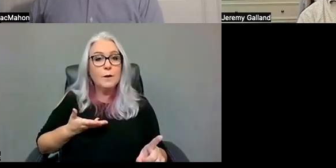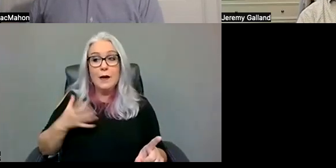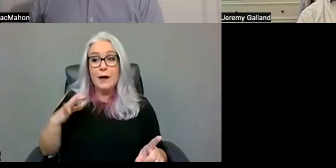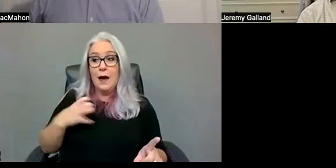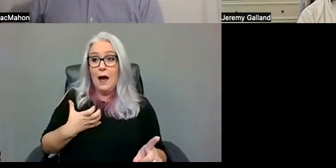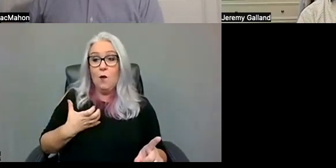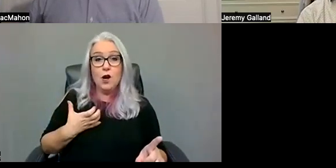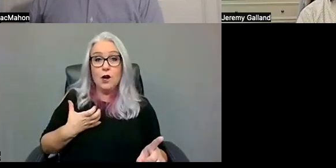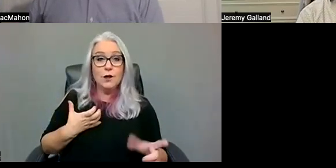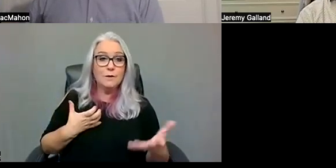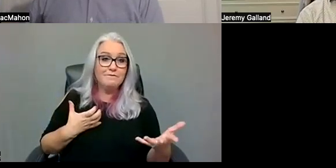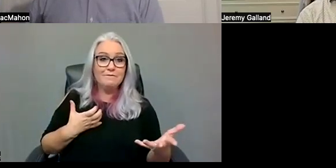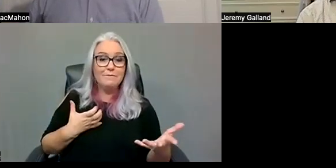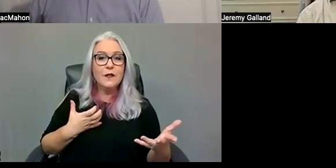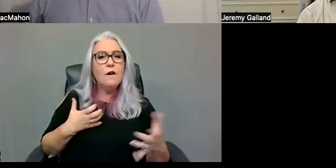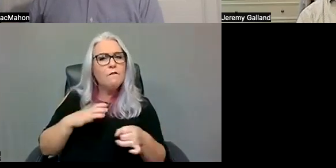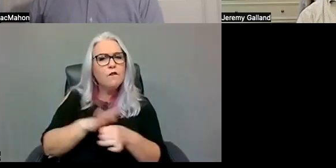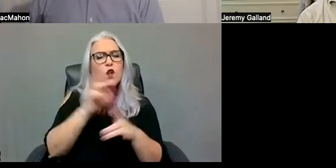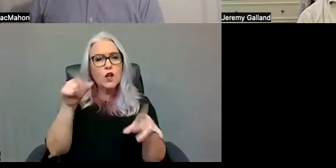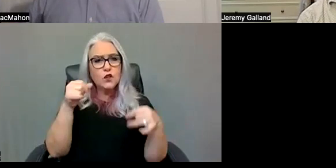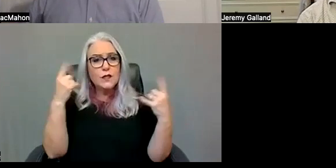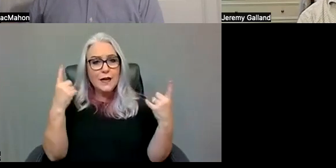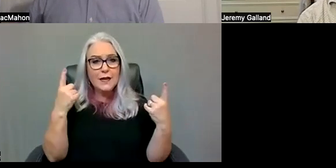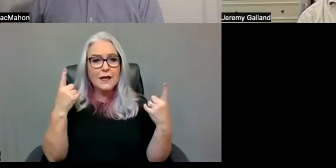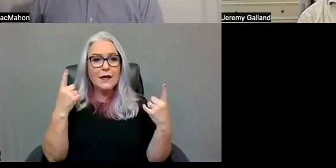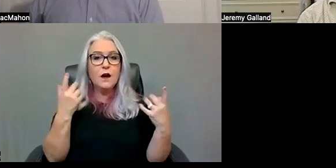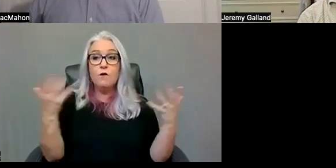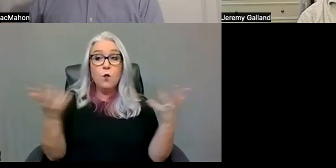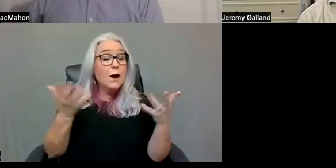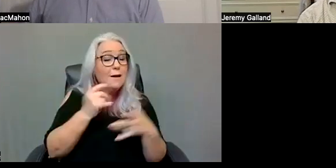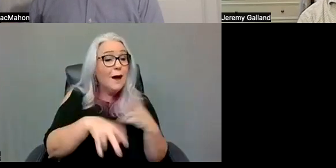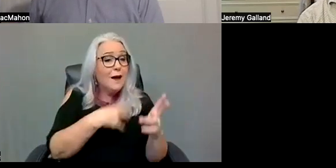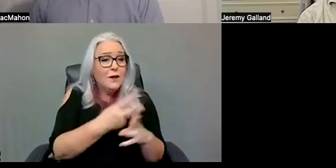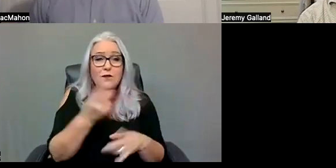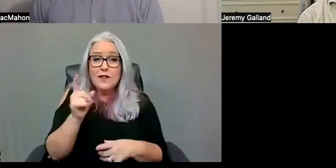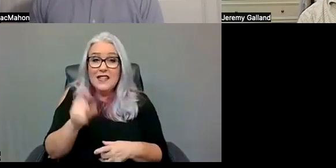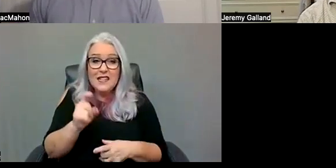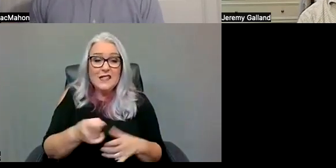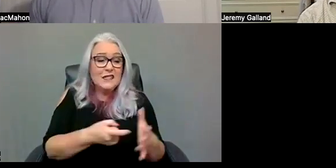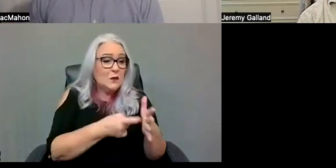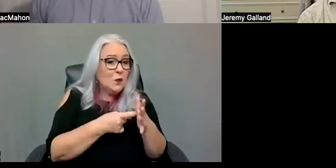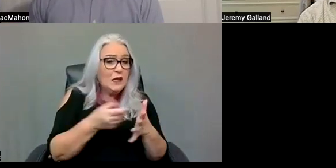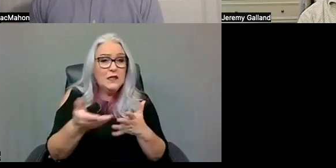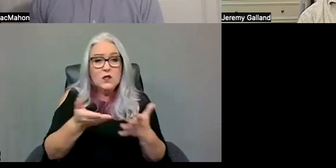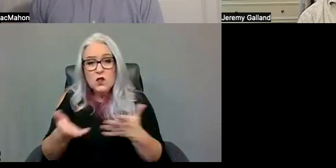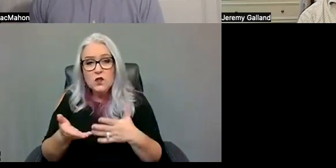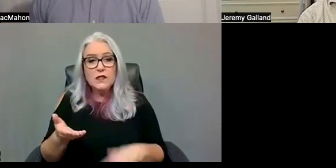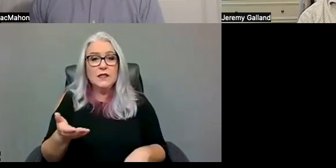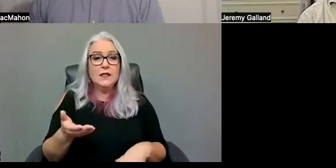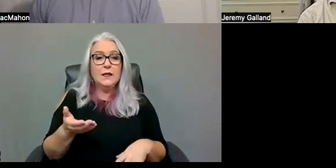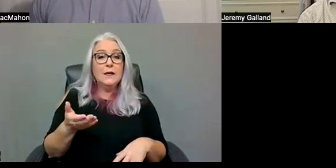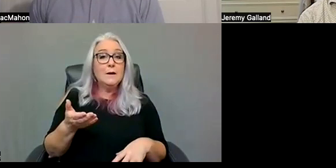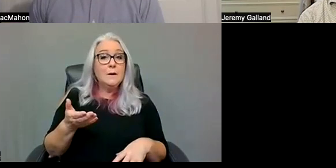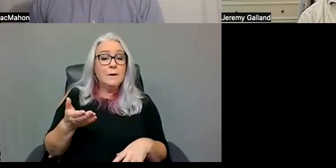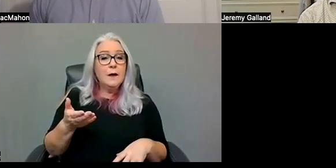our sort of understanding of the needs of our students. I don't believe, even though my son does